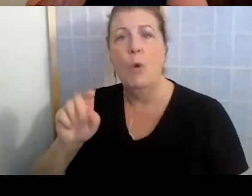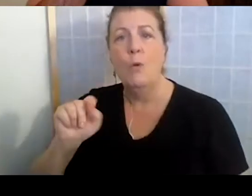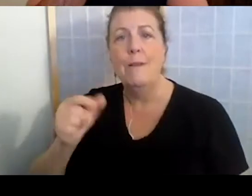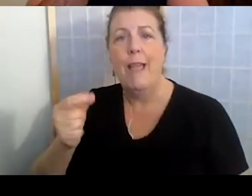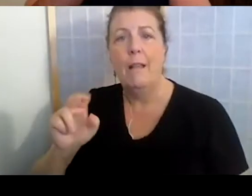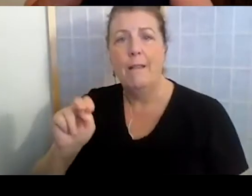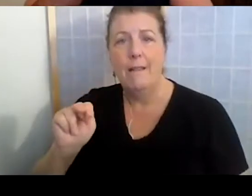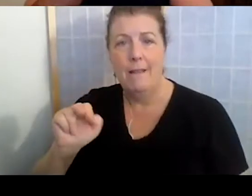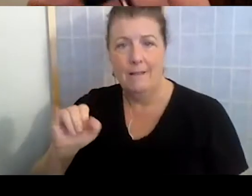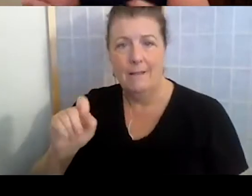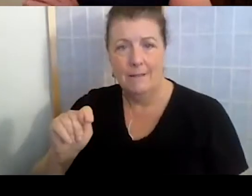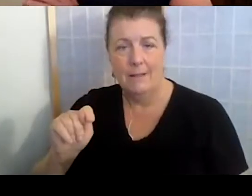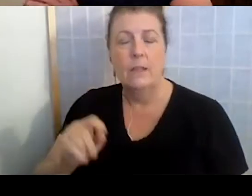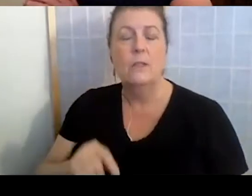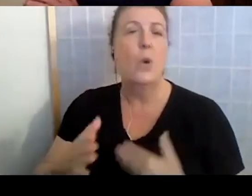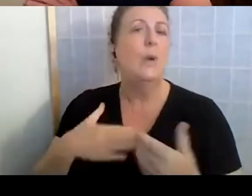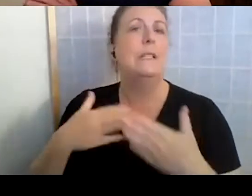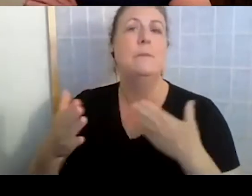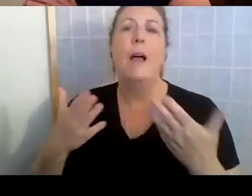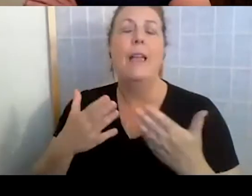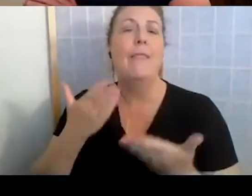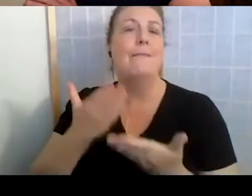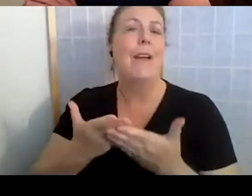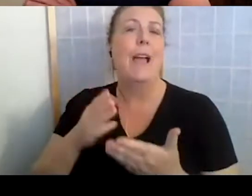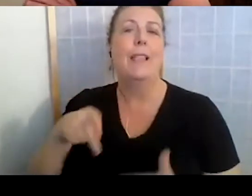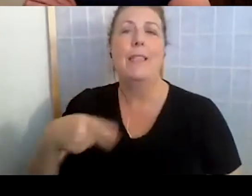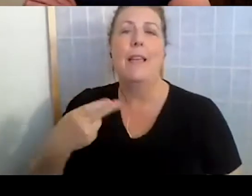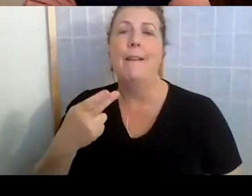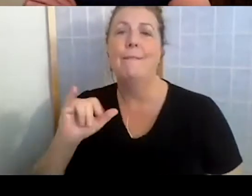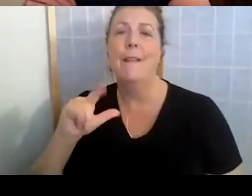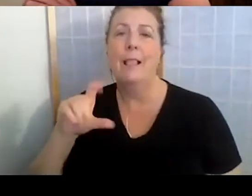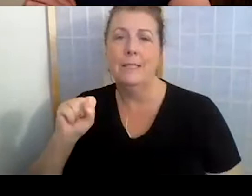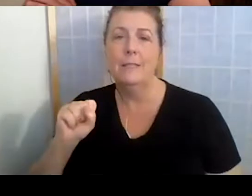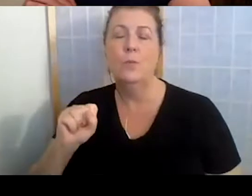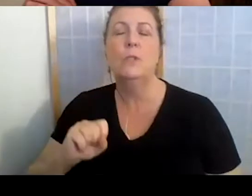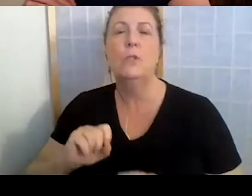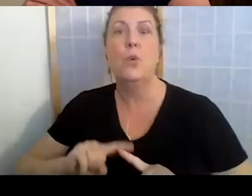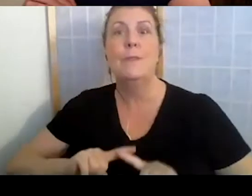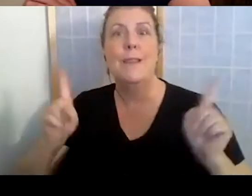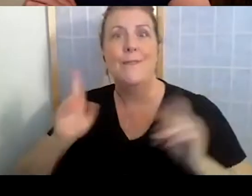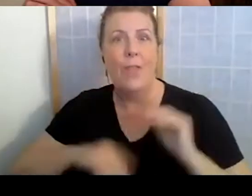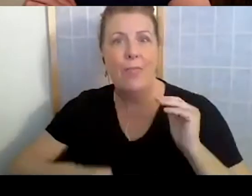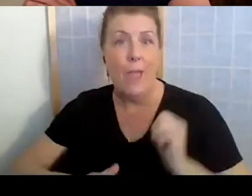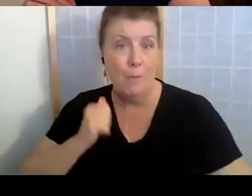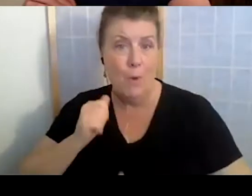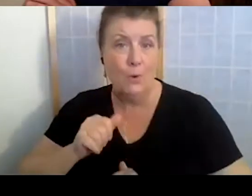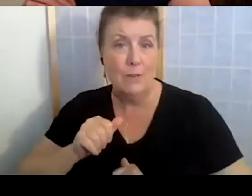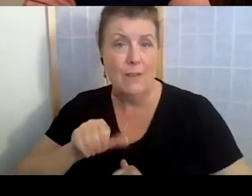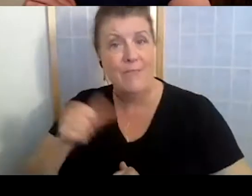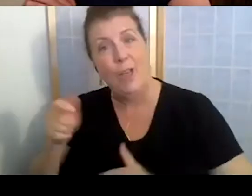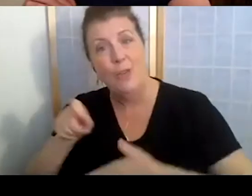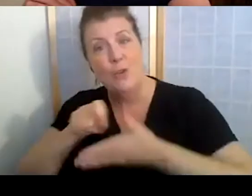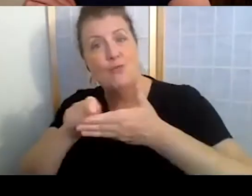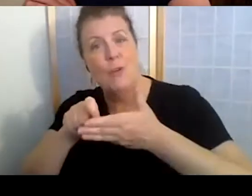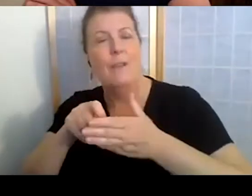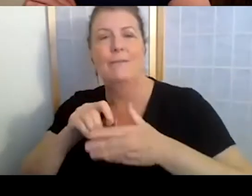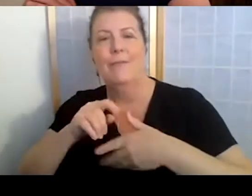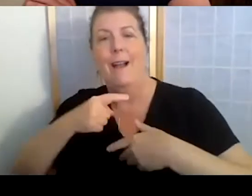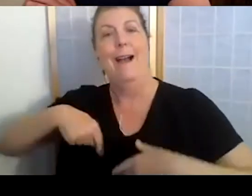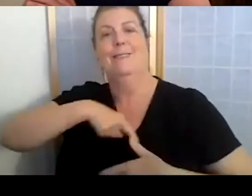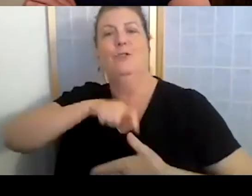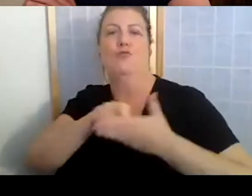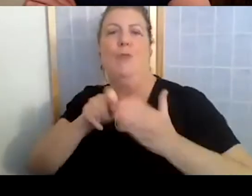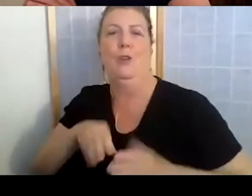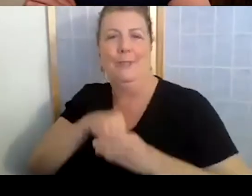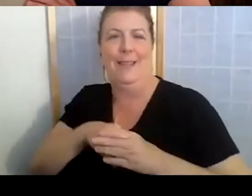the fact that Phyllis was so different from most of the writers in the room, you know, we really wanted to